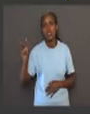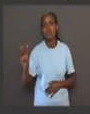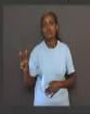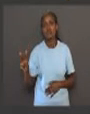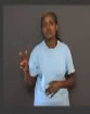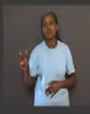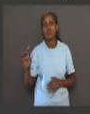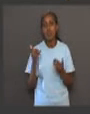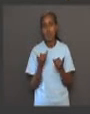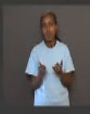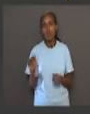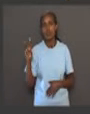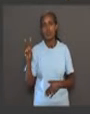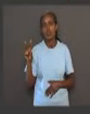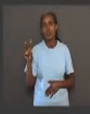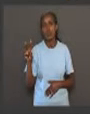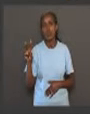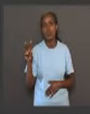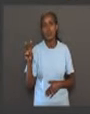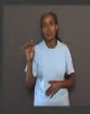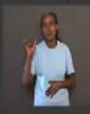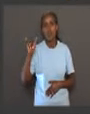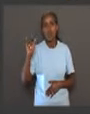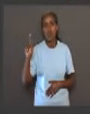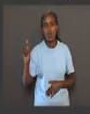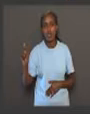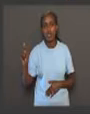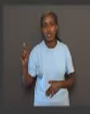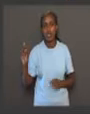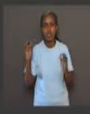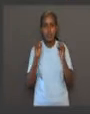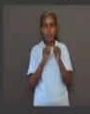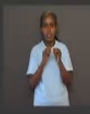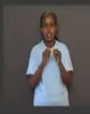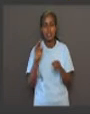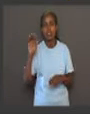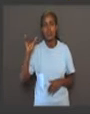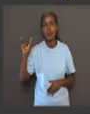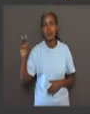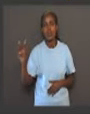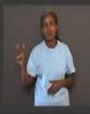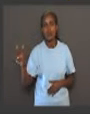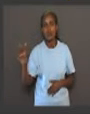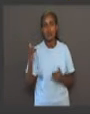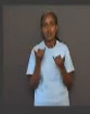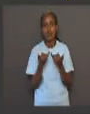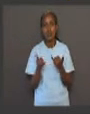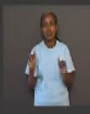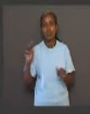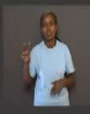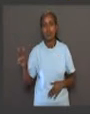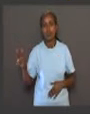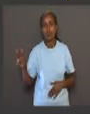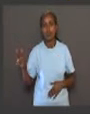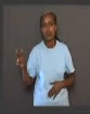x2 over 2, y1 plus y2 over